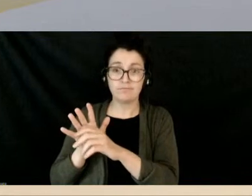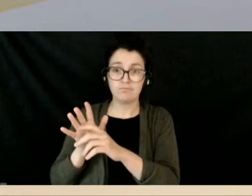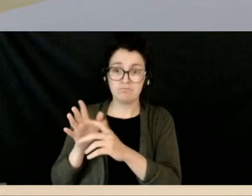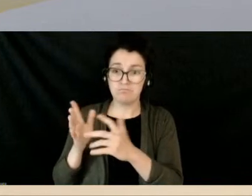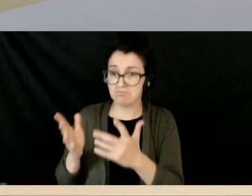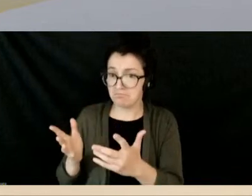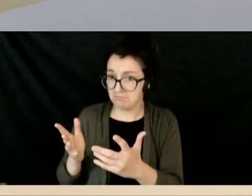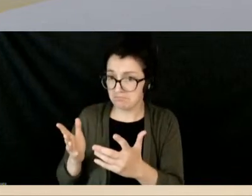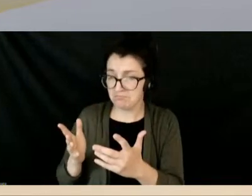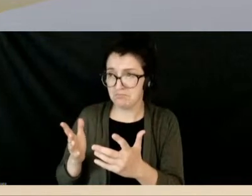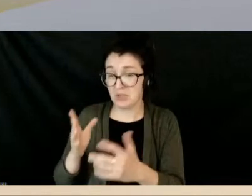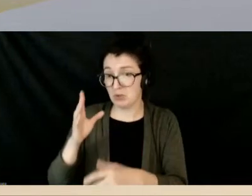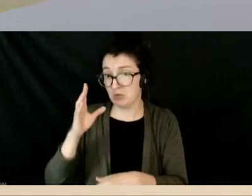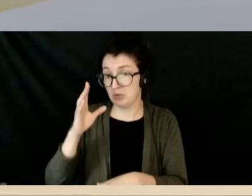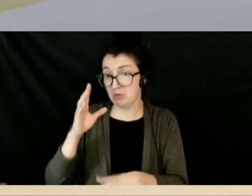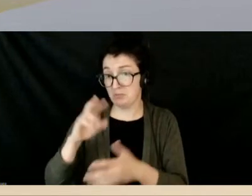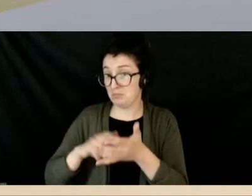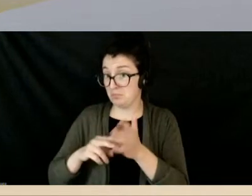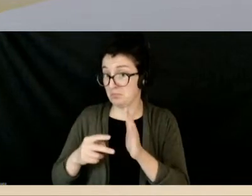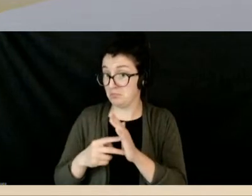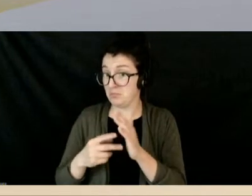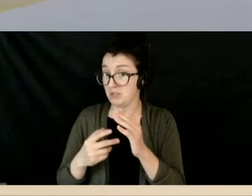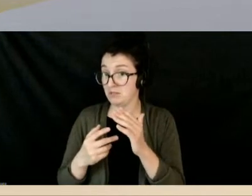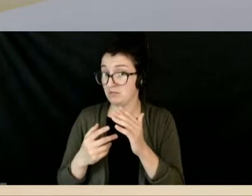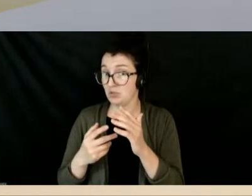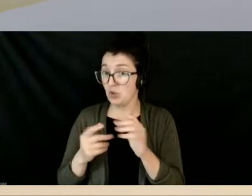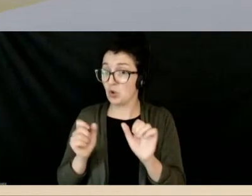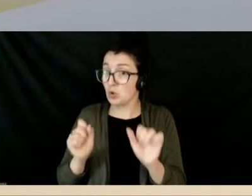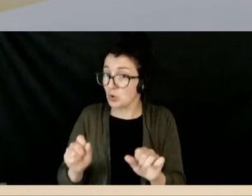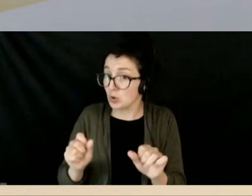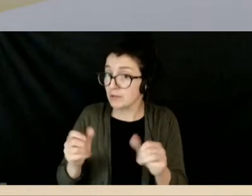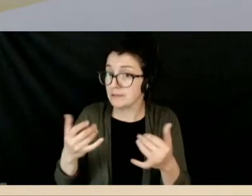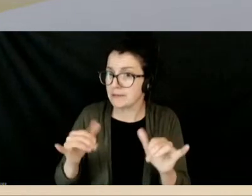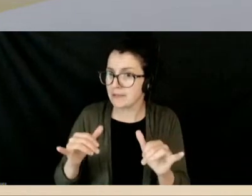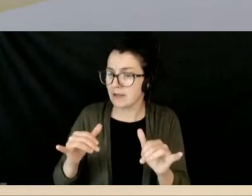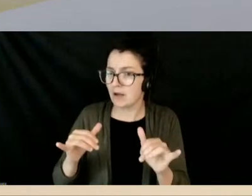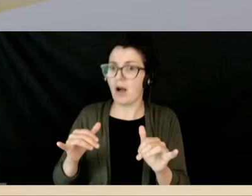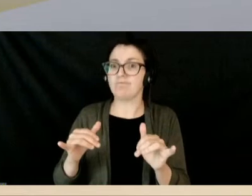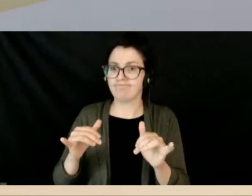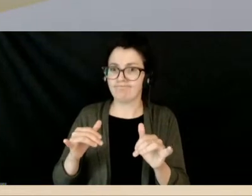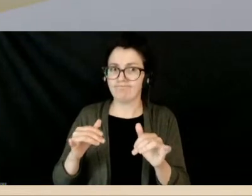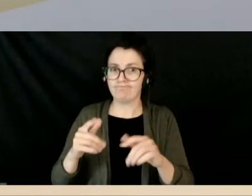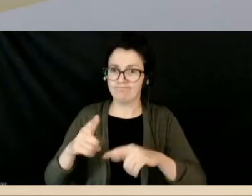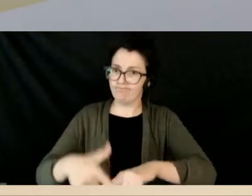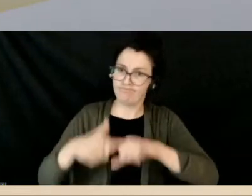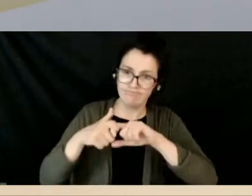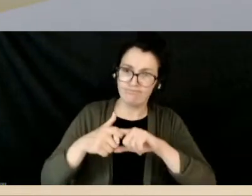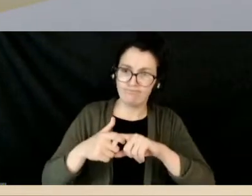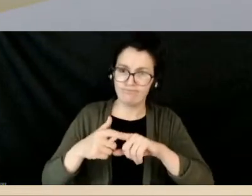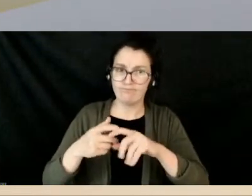restrictions or a shutdown, does that become, is that something that's floating within your consideration?